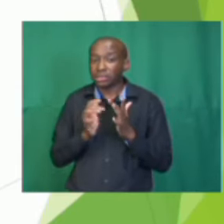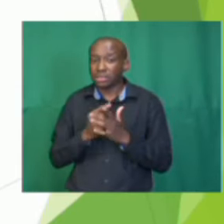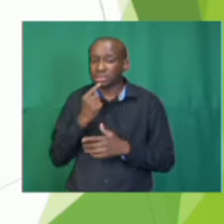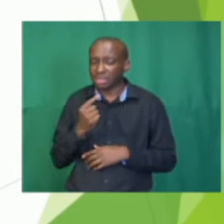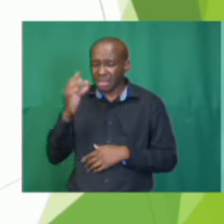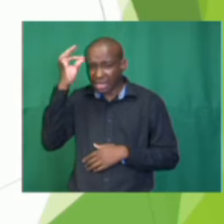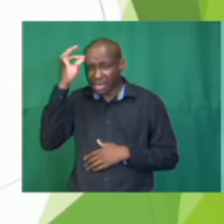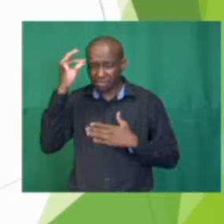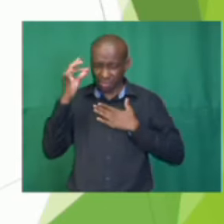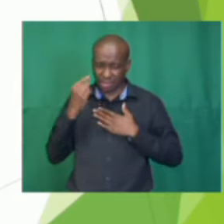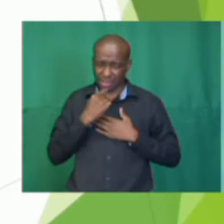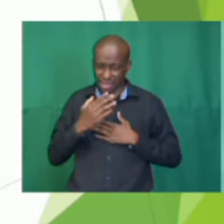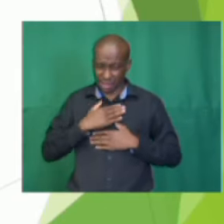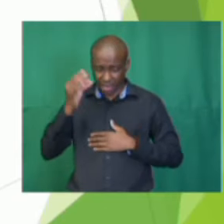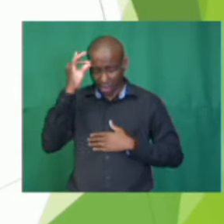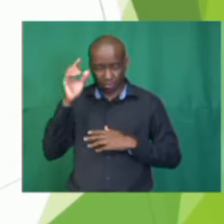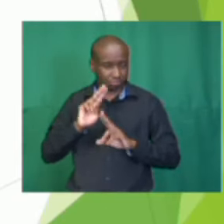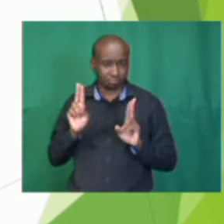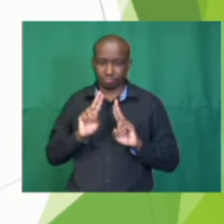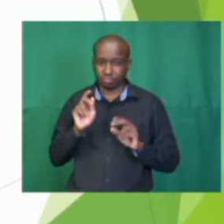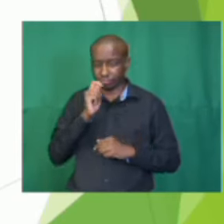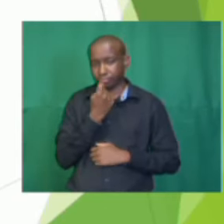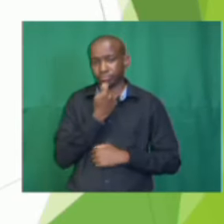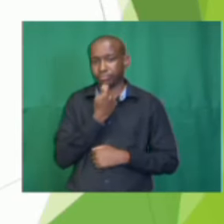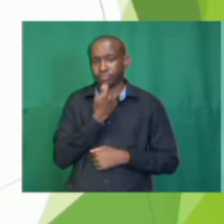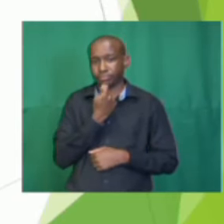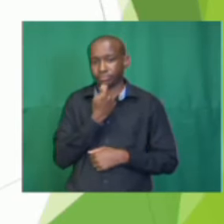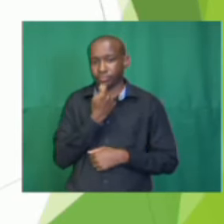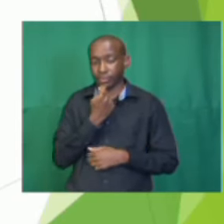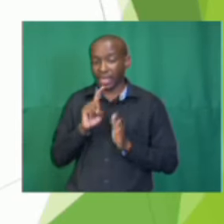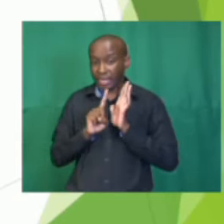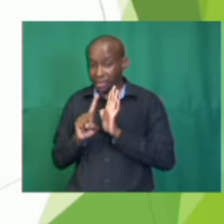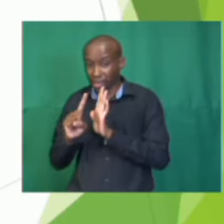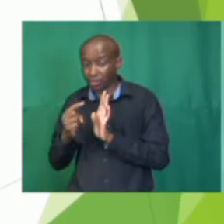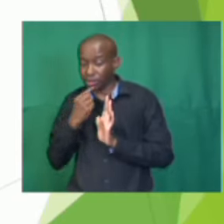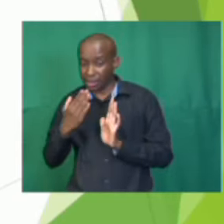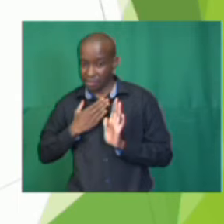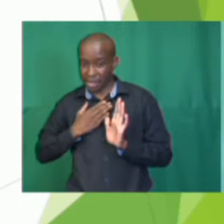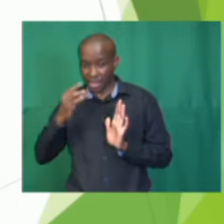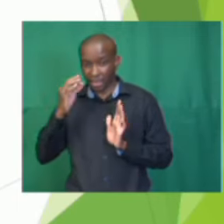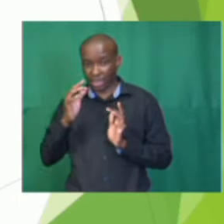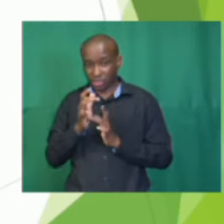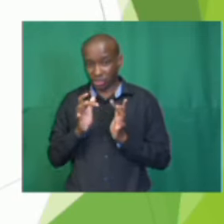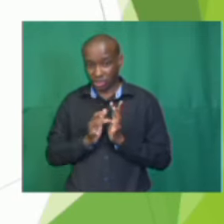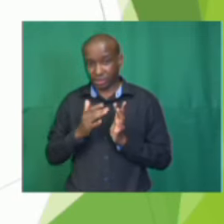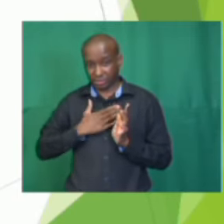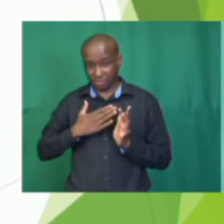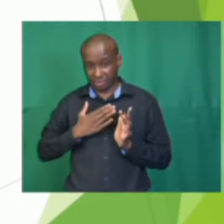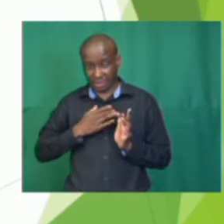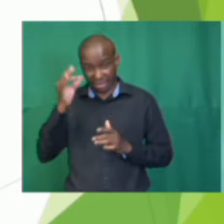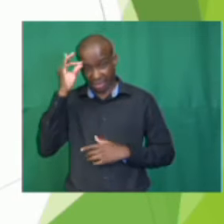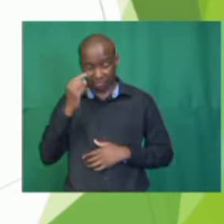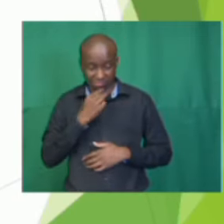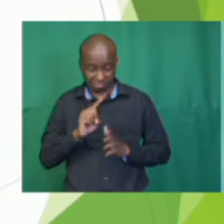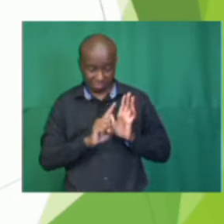Even Jesus himself, he had not even told his disciples that he was king. But here, on